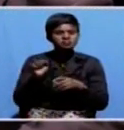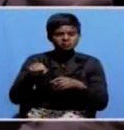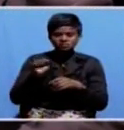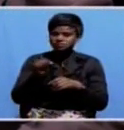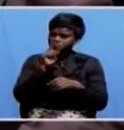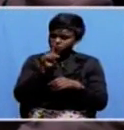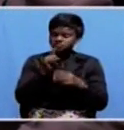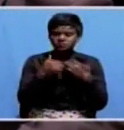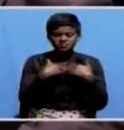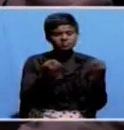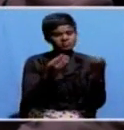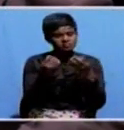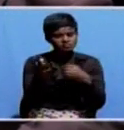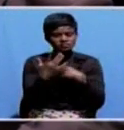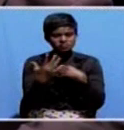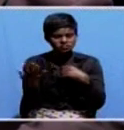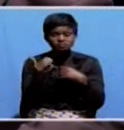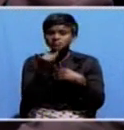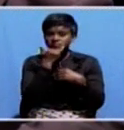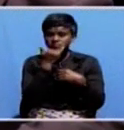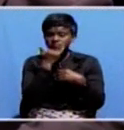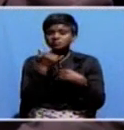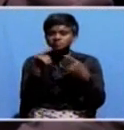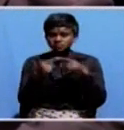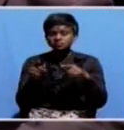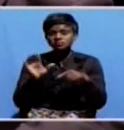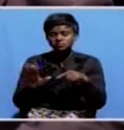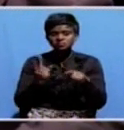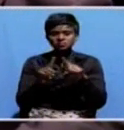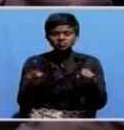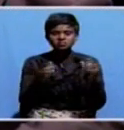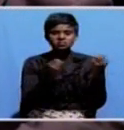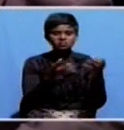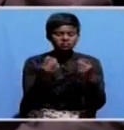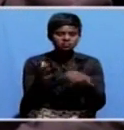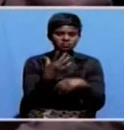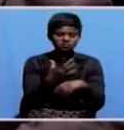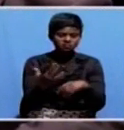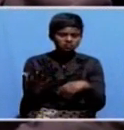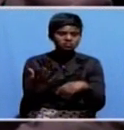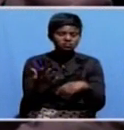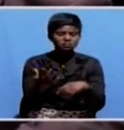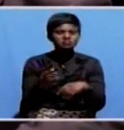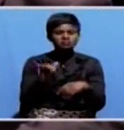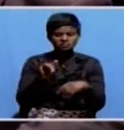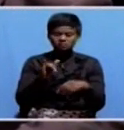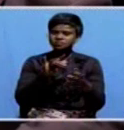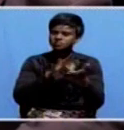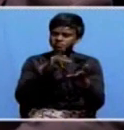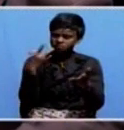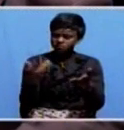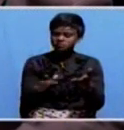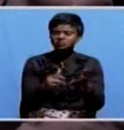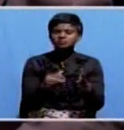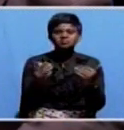Yes, there were certain things which went wrong, but most of the things were positive.